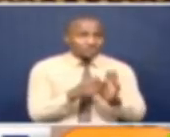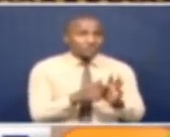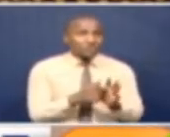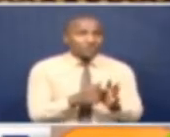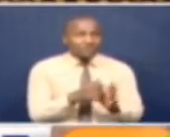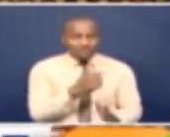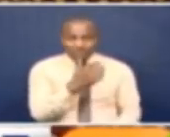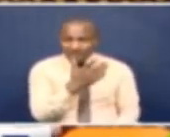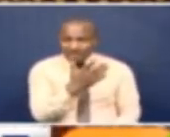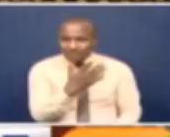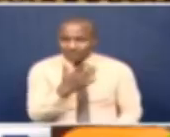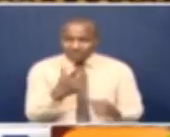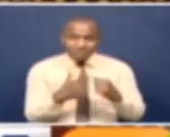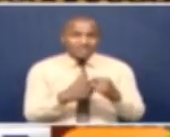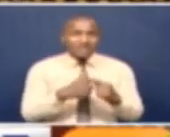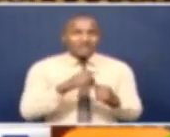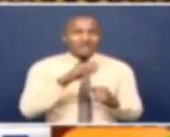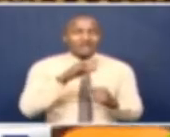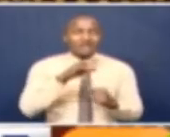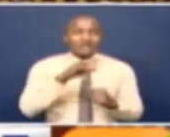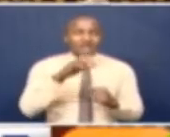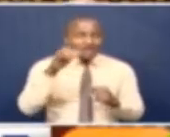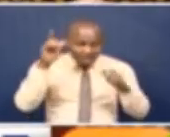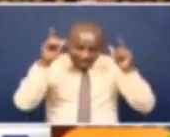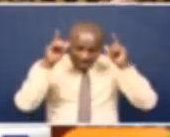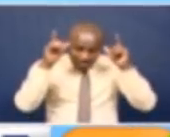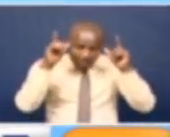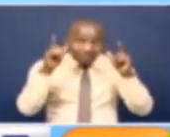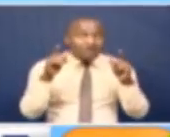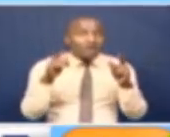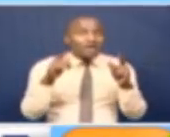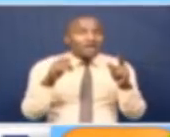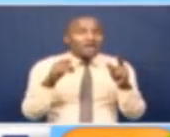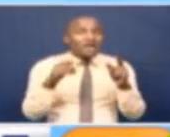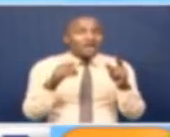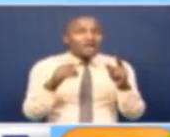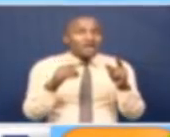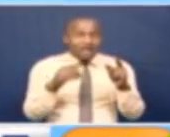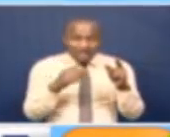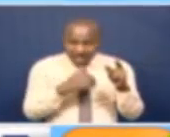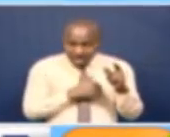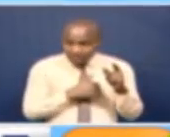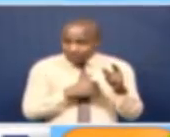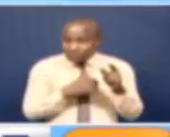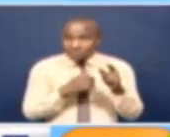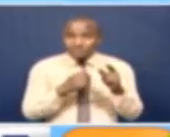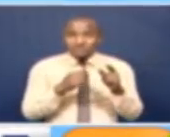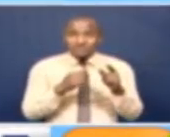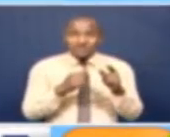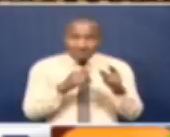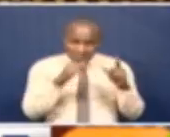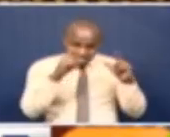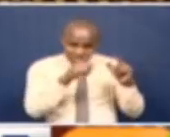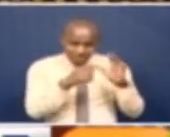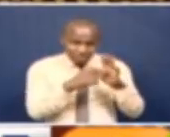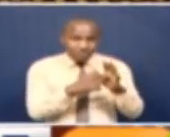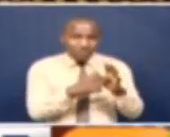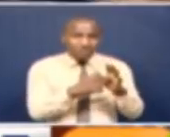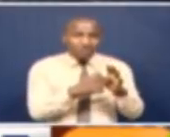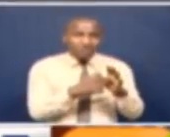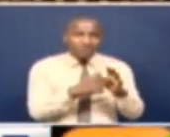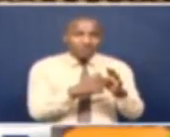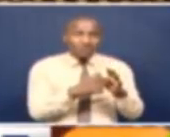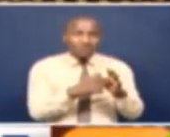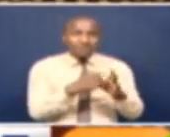5 or 6 cows. If there are 2,000. I'll explain what happened in that. For the 300 about 2,000. The pictures of about 5 cows. Mm. I was actually wanting to see